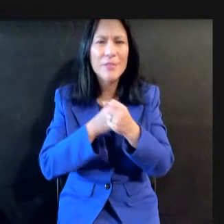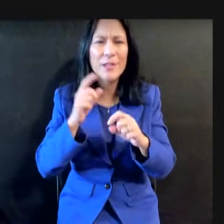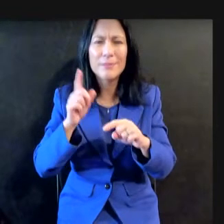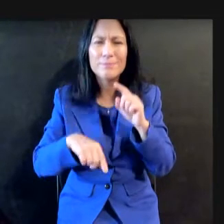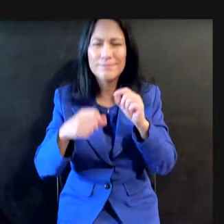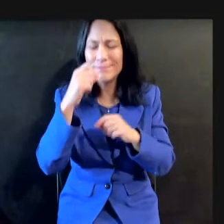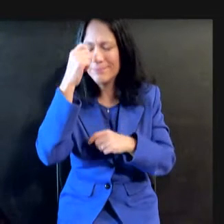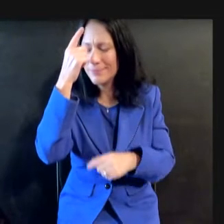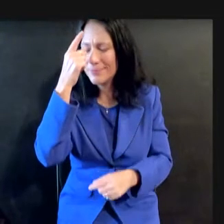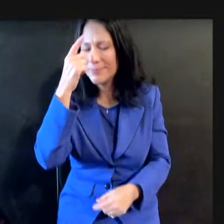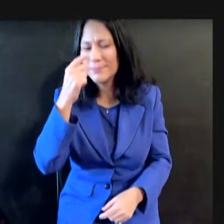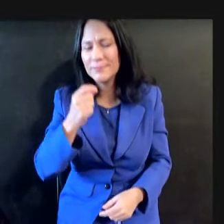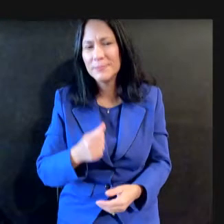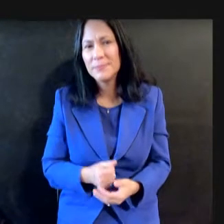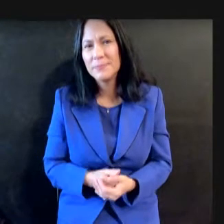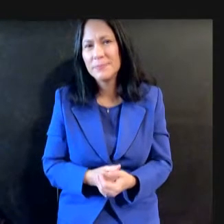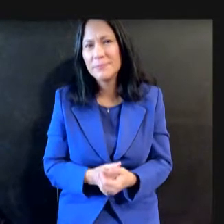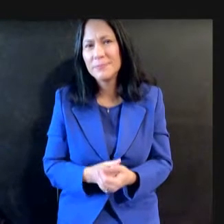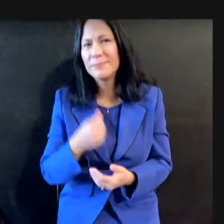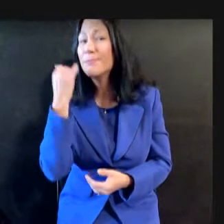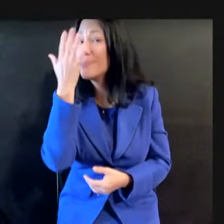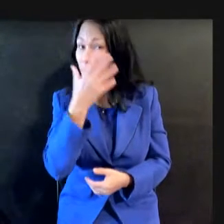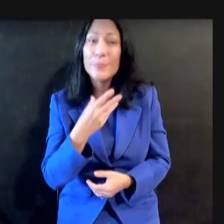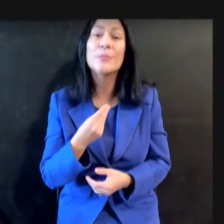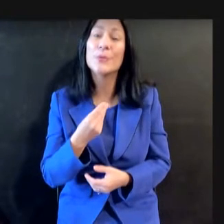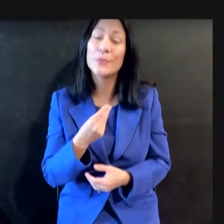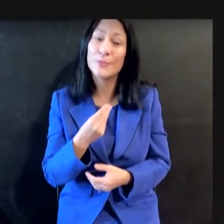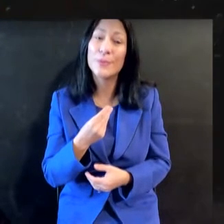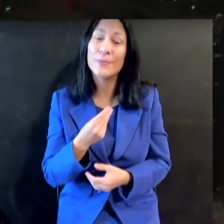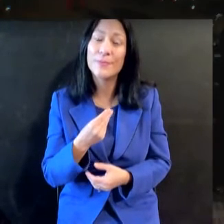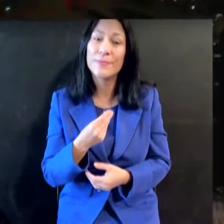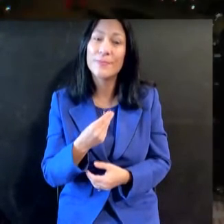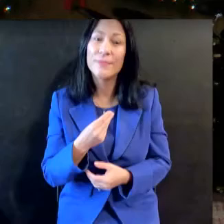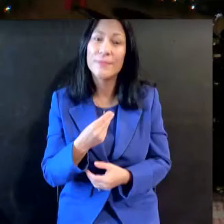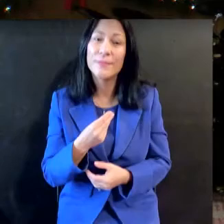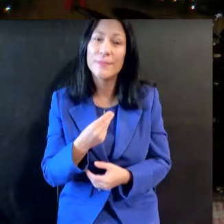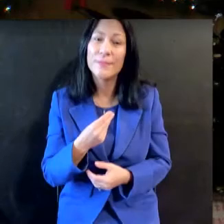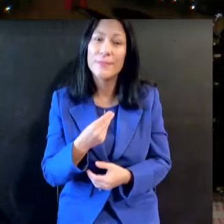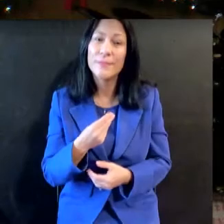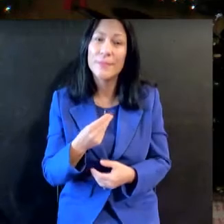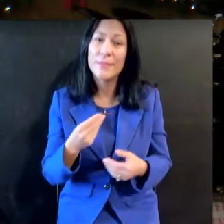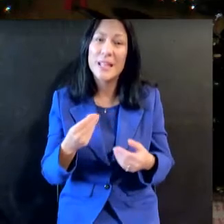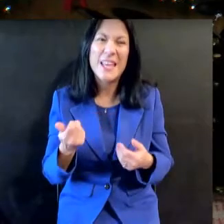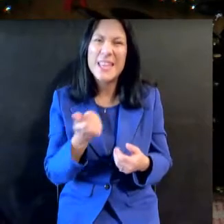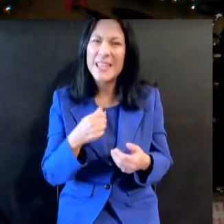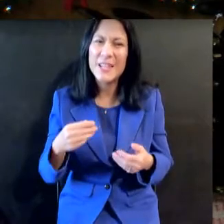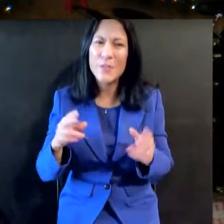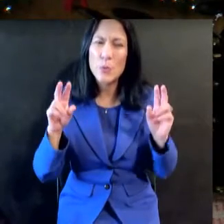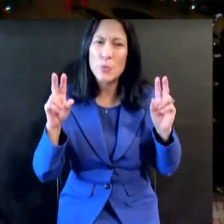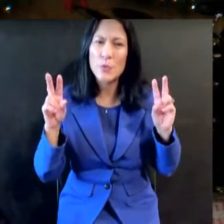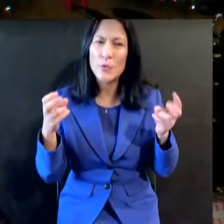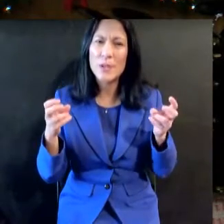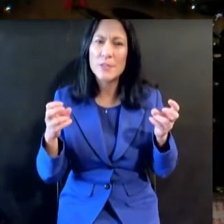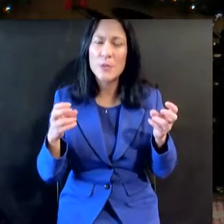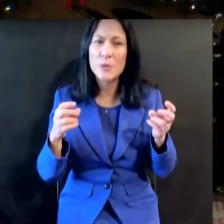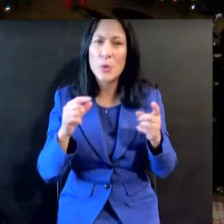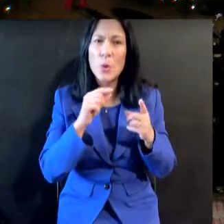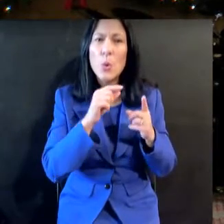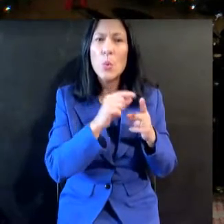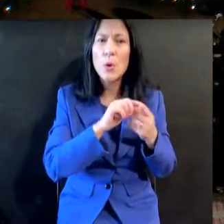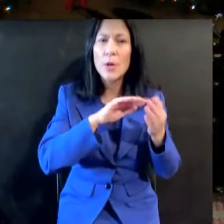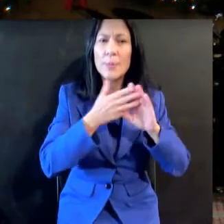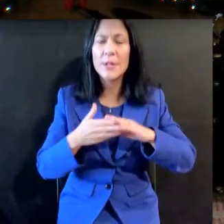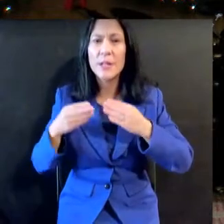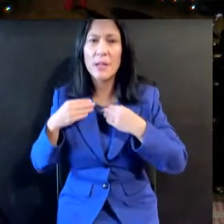incomprehensible. Isn't that beautiful? I mean, any one of those phrases, word became flesh, creator